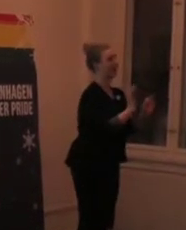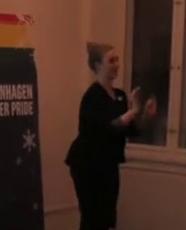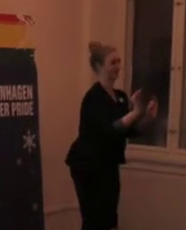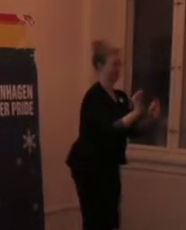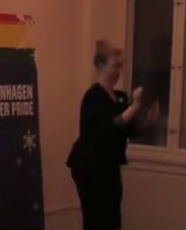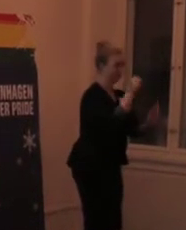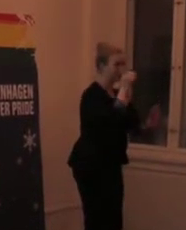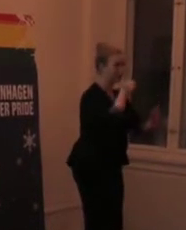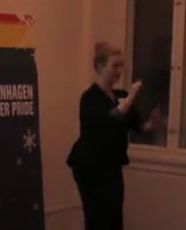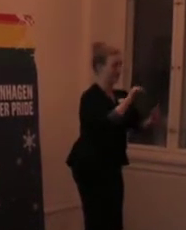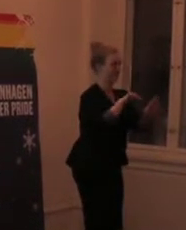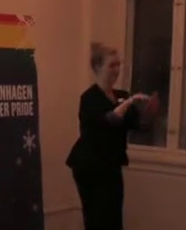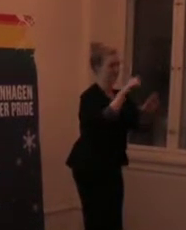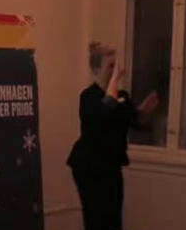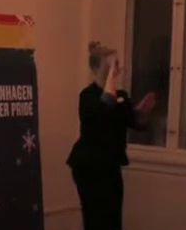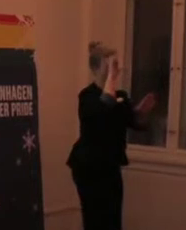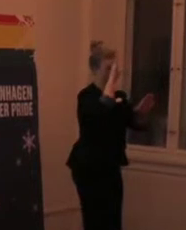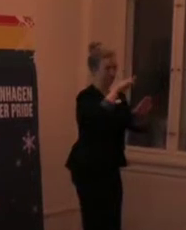mainly from Iraq.